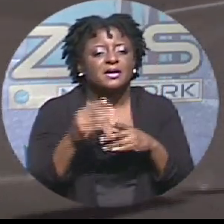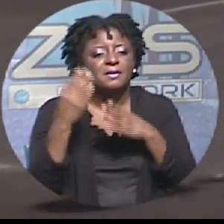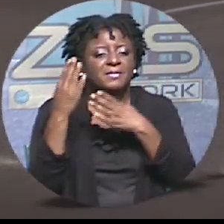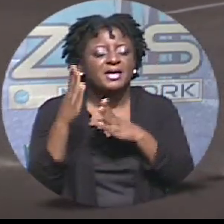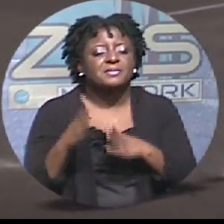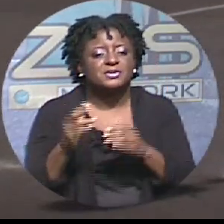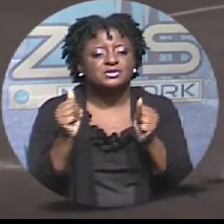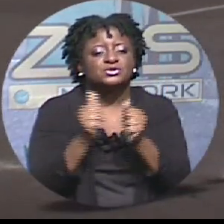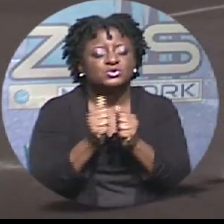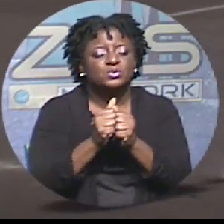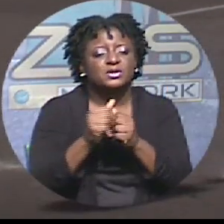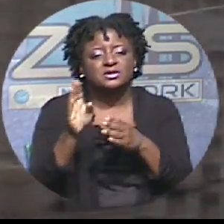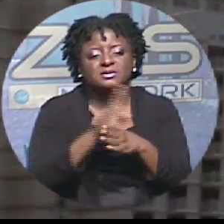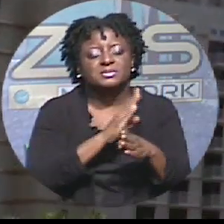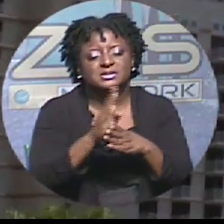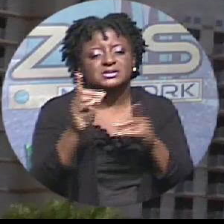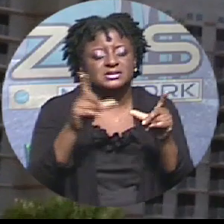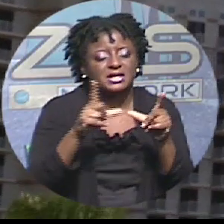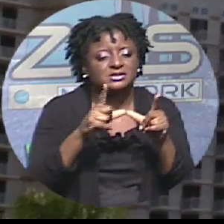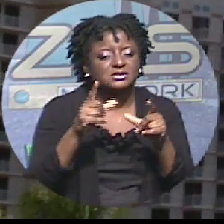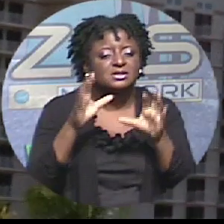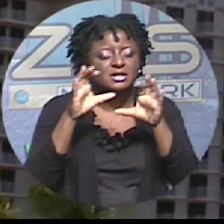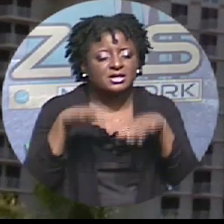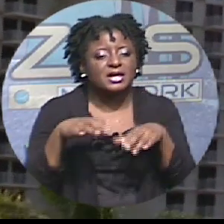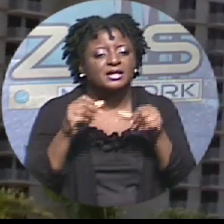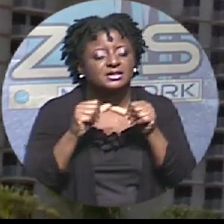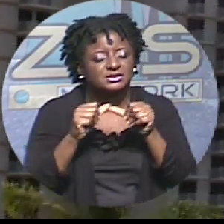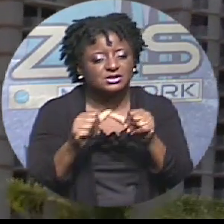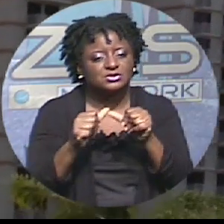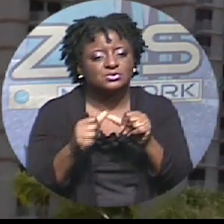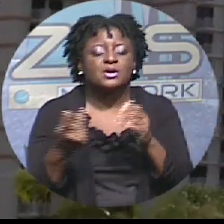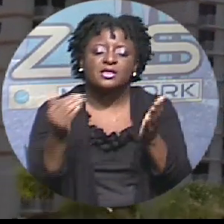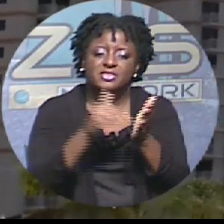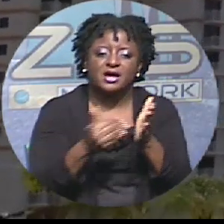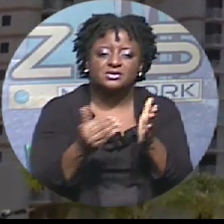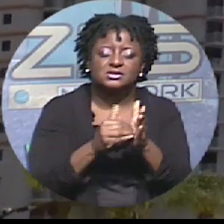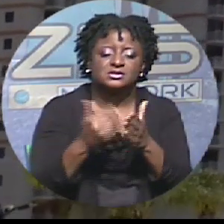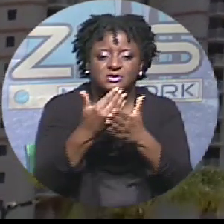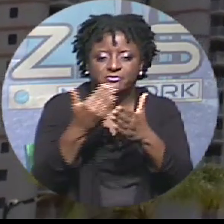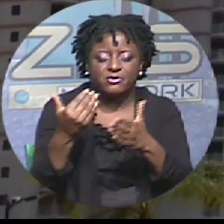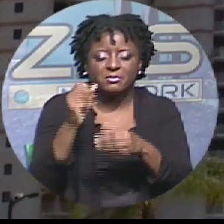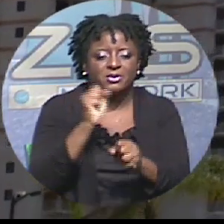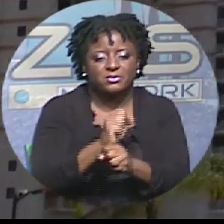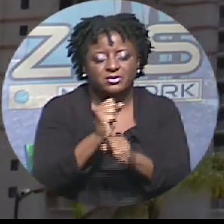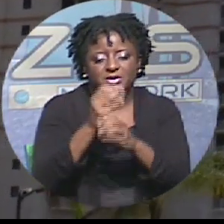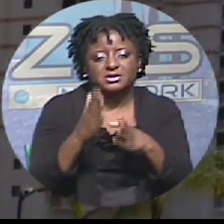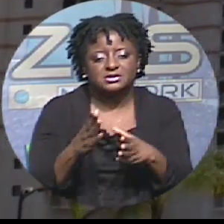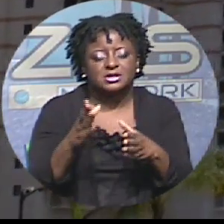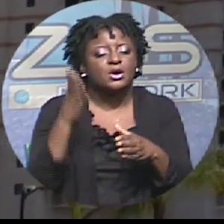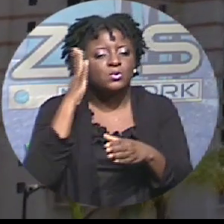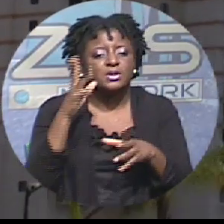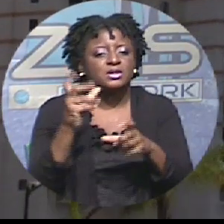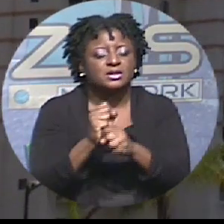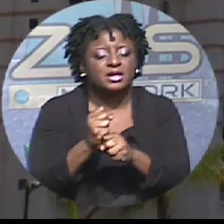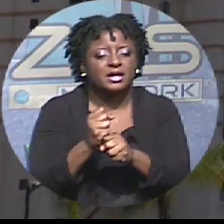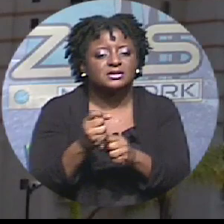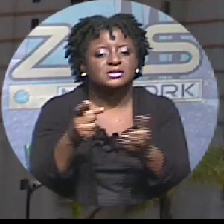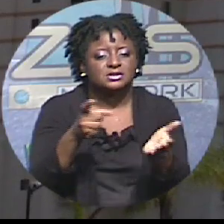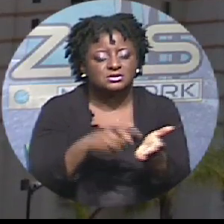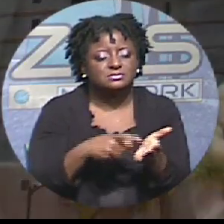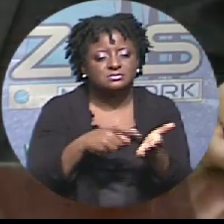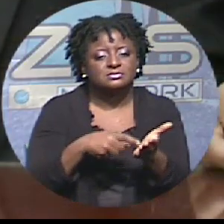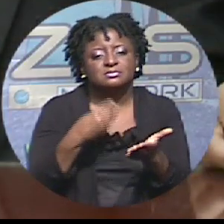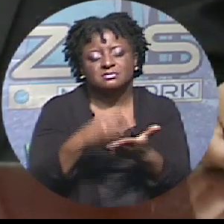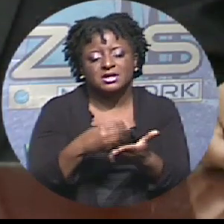and concessions will be permitted to continue, the thousands of former Bahamian employees of Baha Mar will receive outstanding money due to